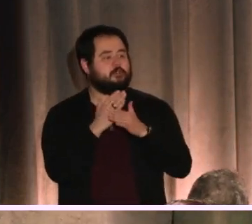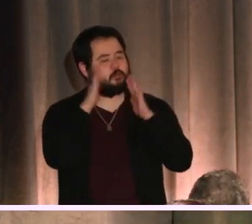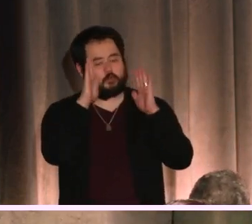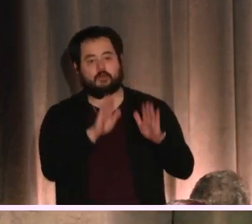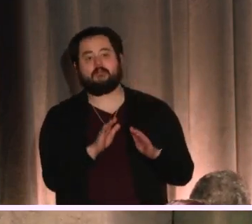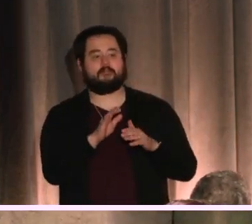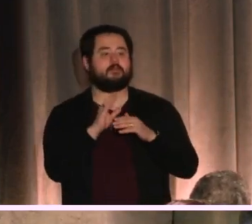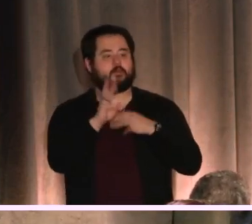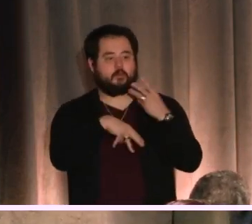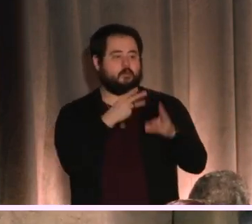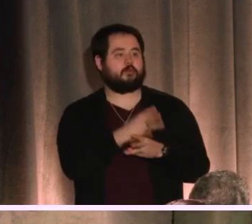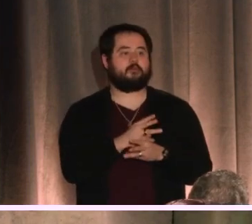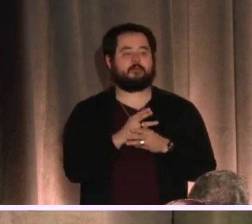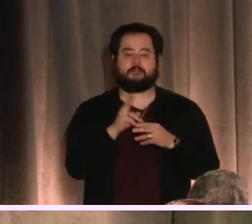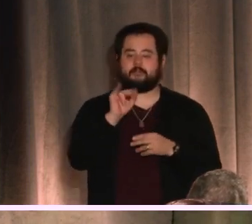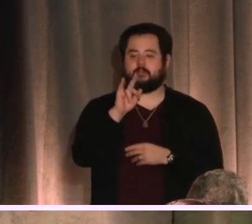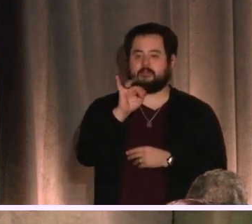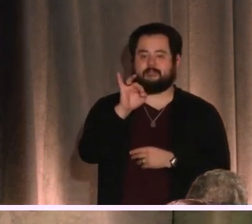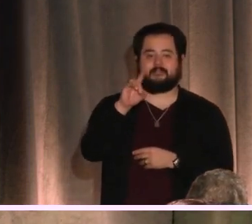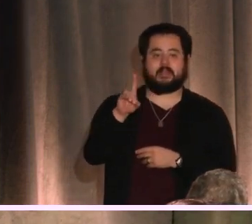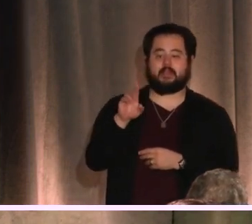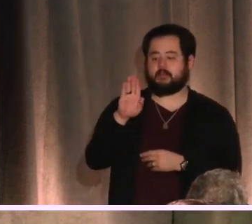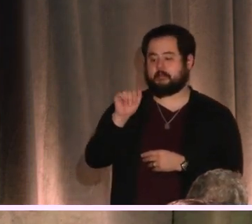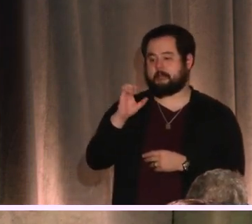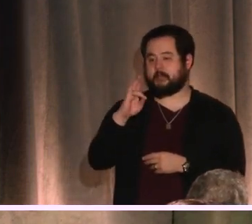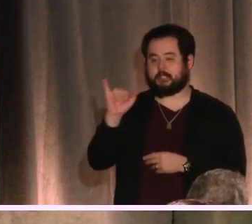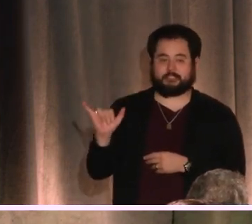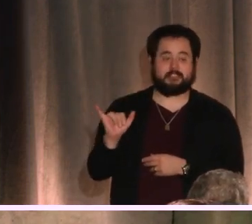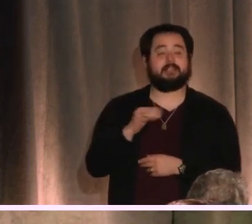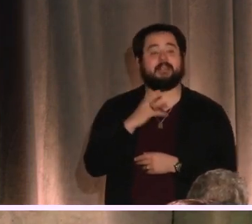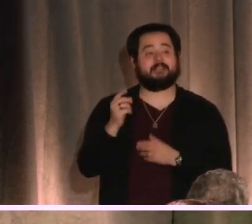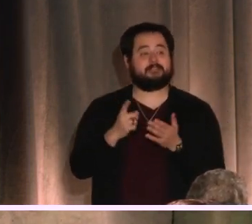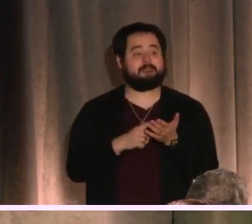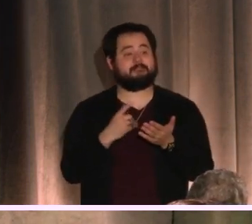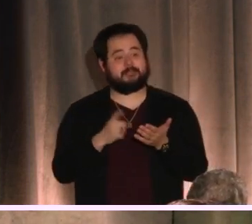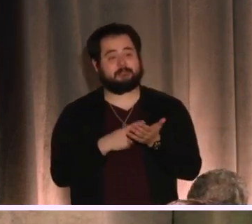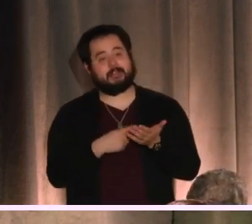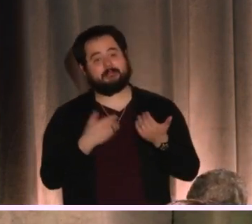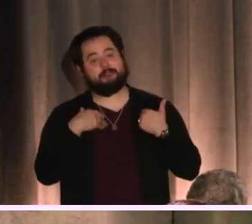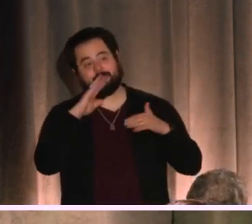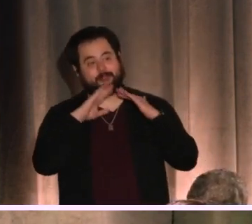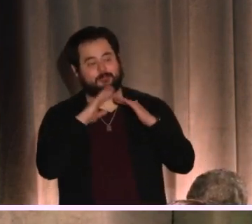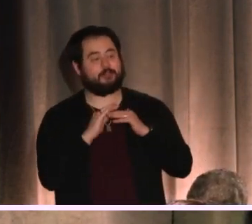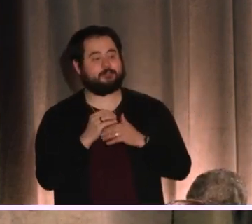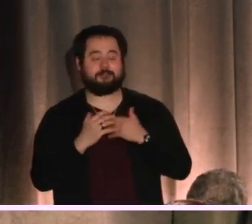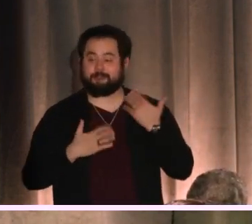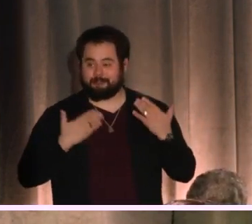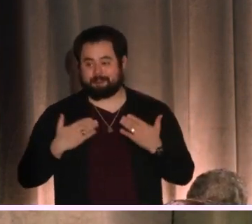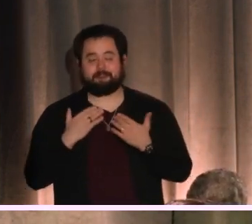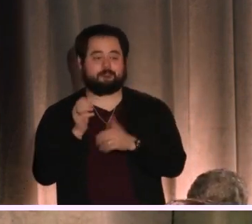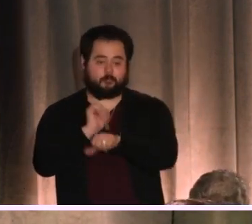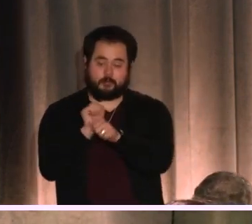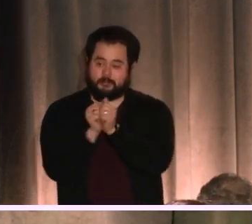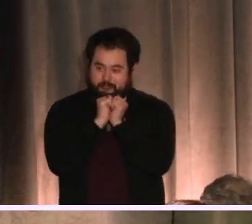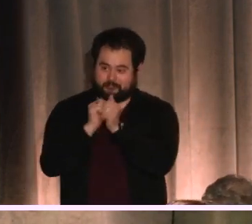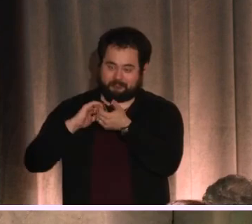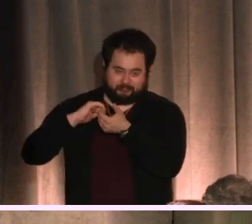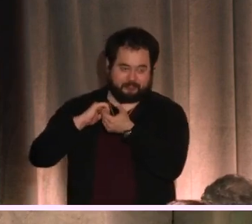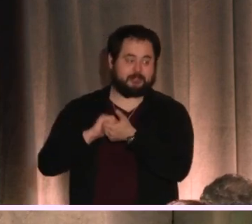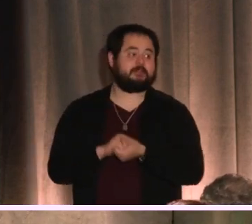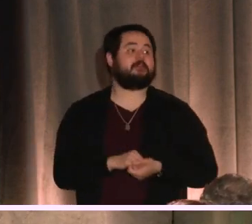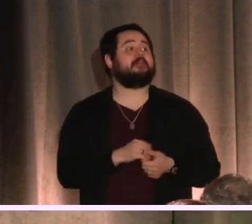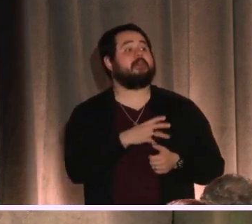and cherish all of the joys and sometimes frustrations that we have working alongside one another